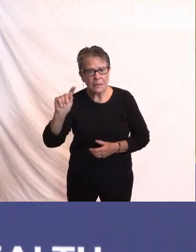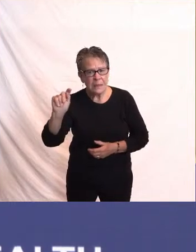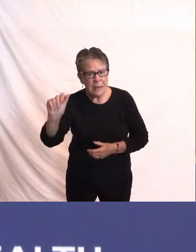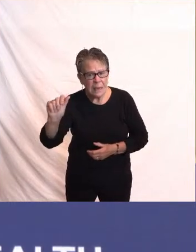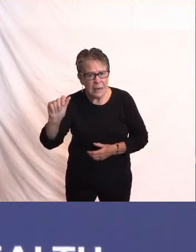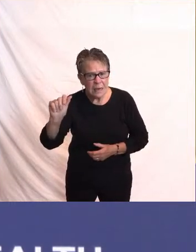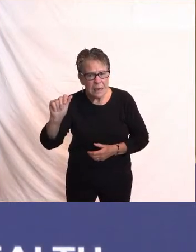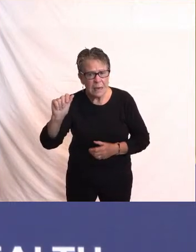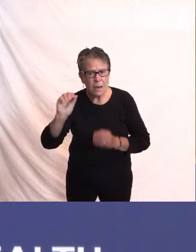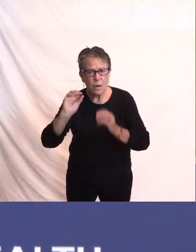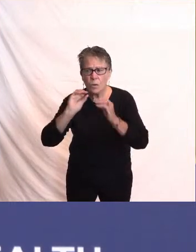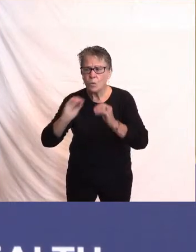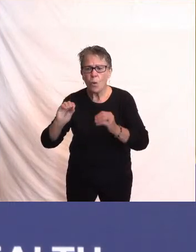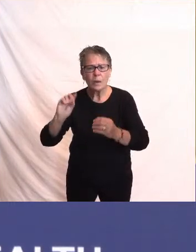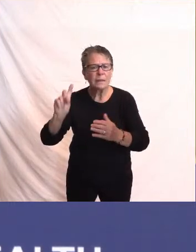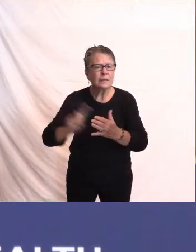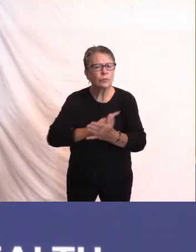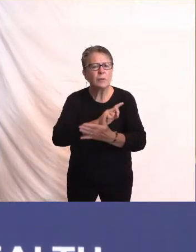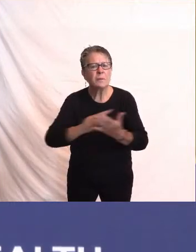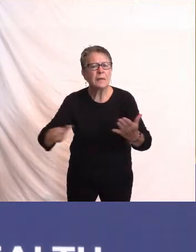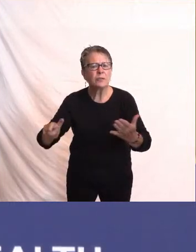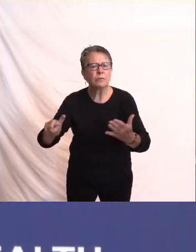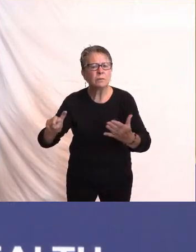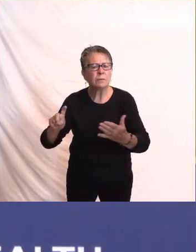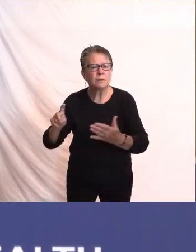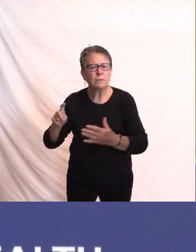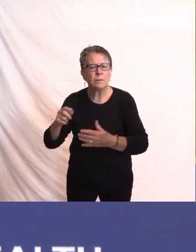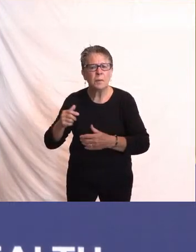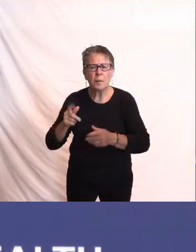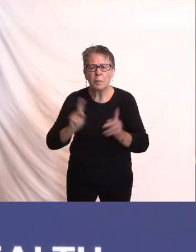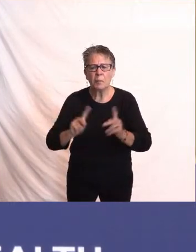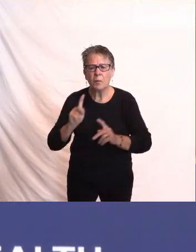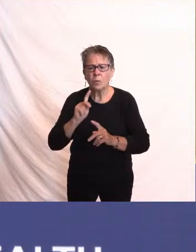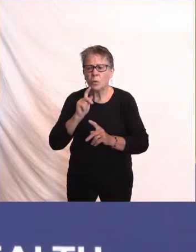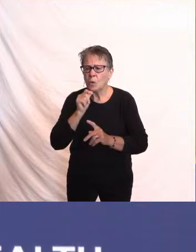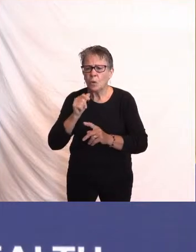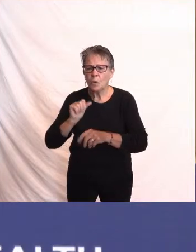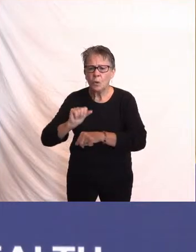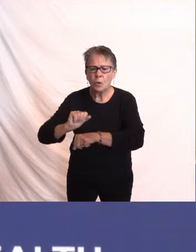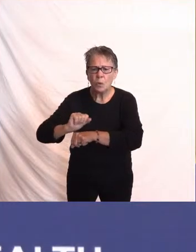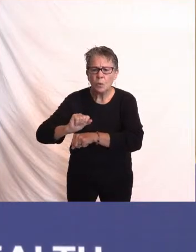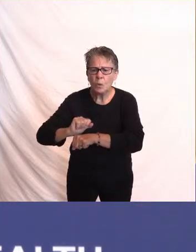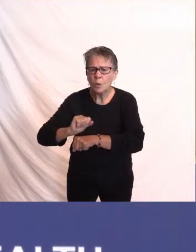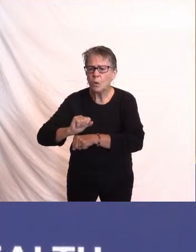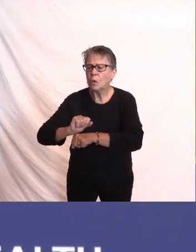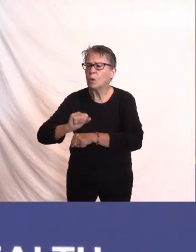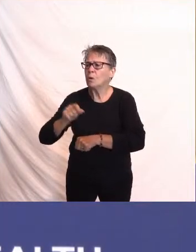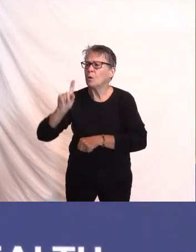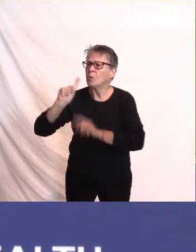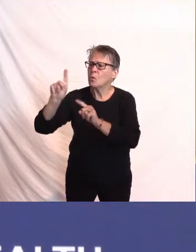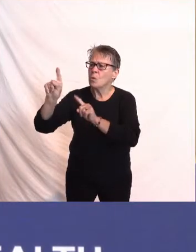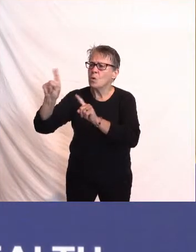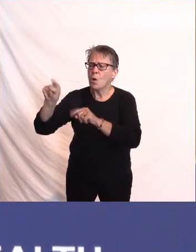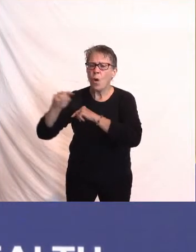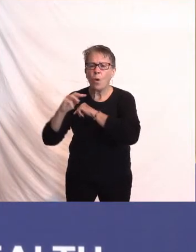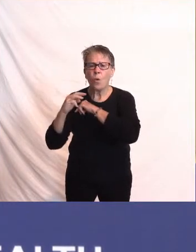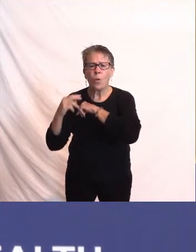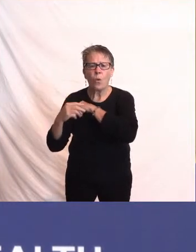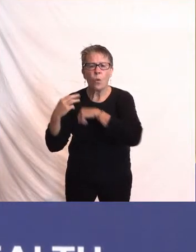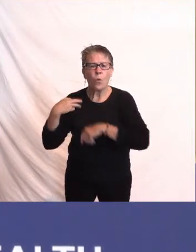those who use the George Washington Bridge, because there's already a carve-out for the Holland and Lincoln